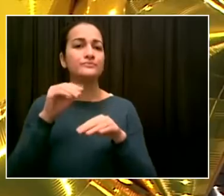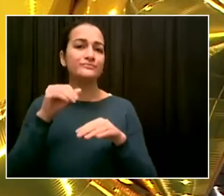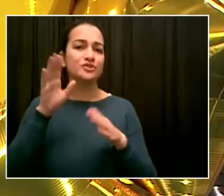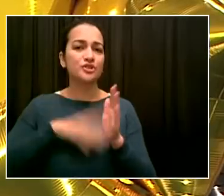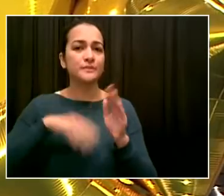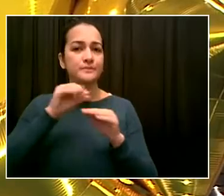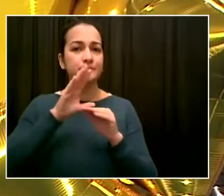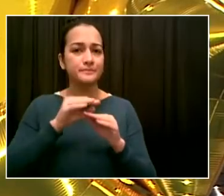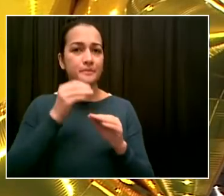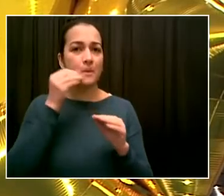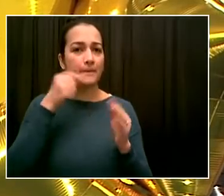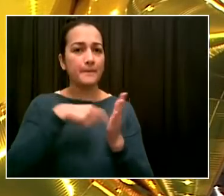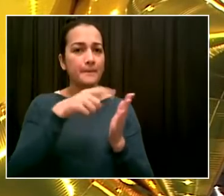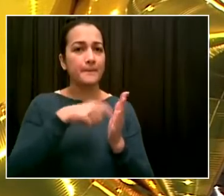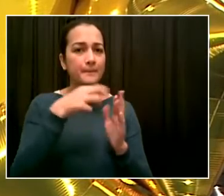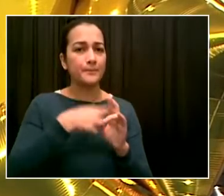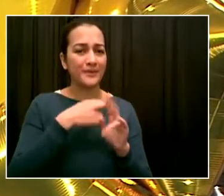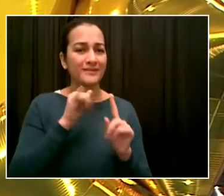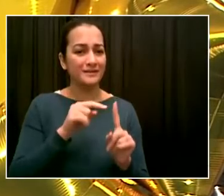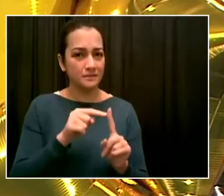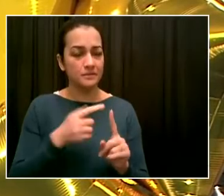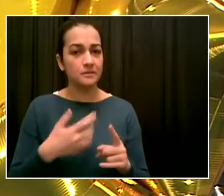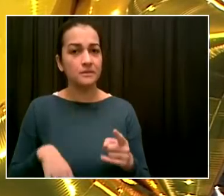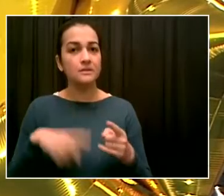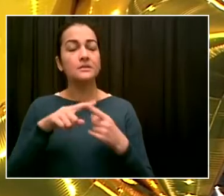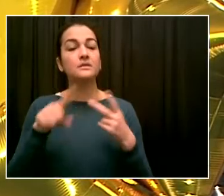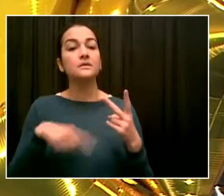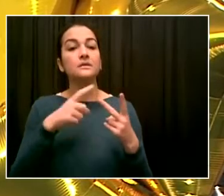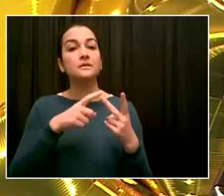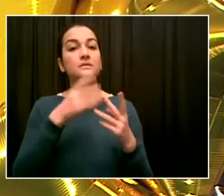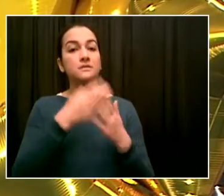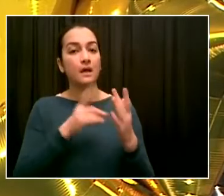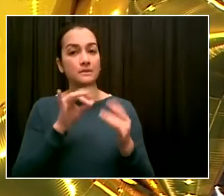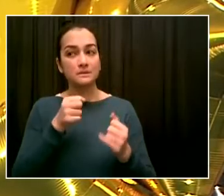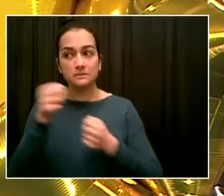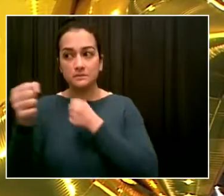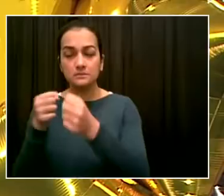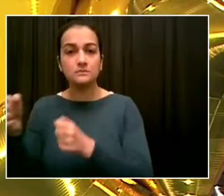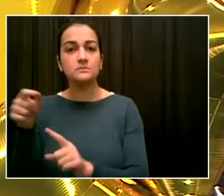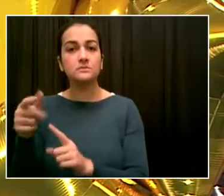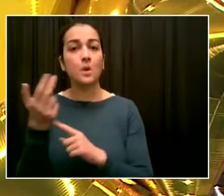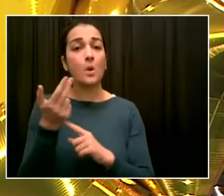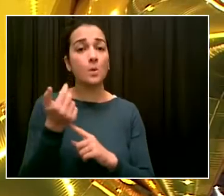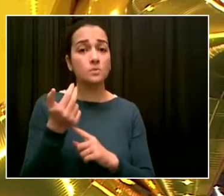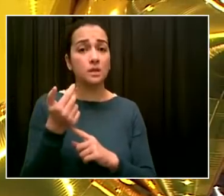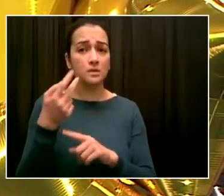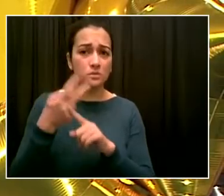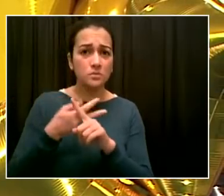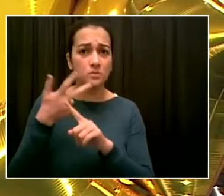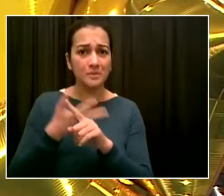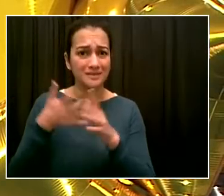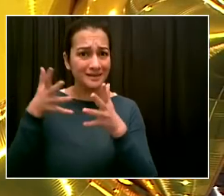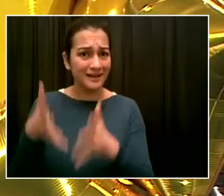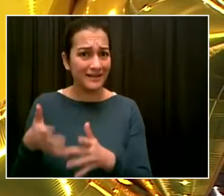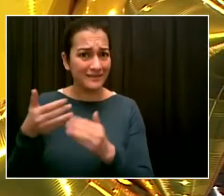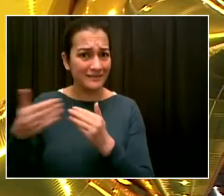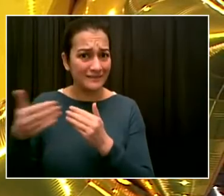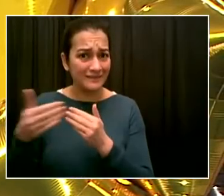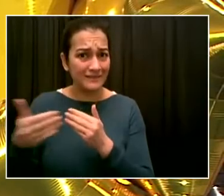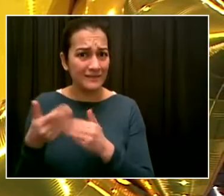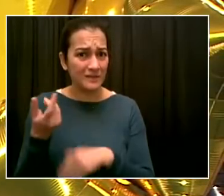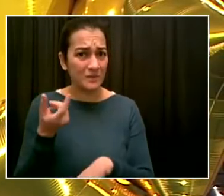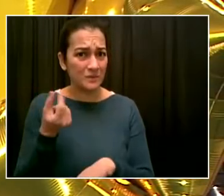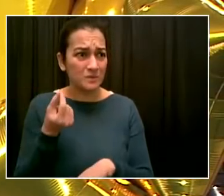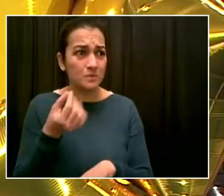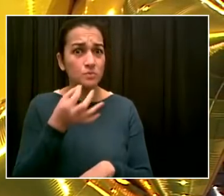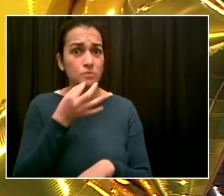those stays expire in a couple months, which would be pretty shortly after the holidays. And people have been telling us that if they can't find